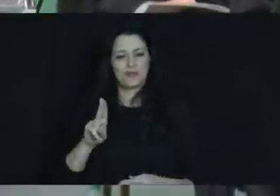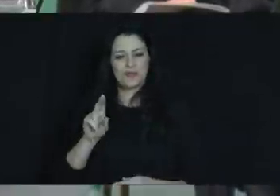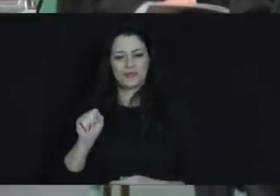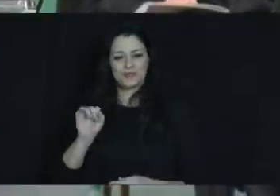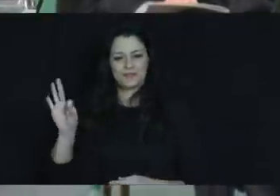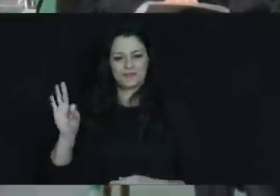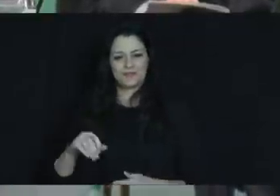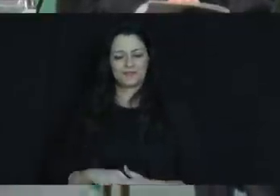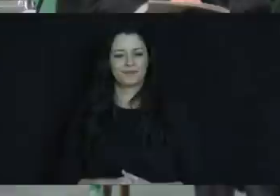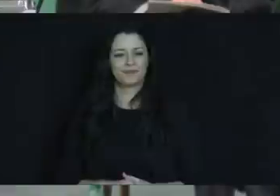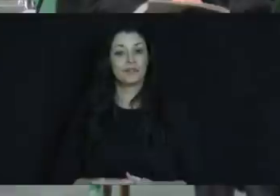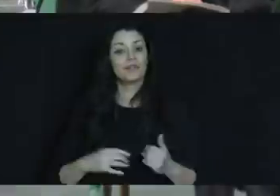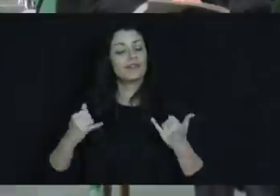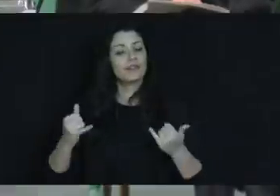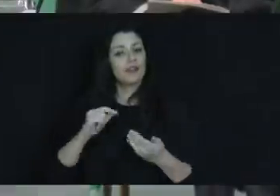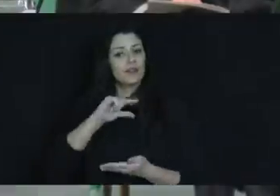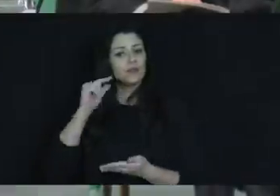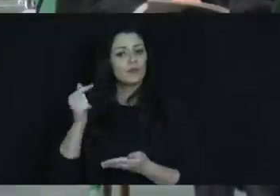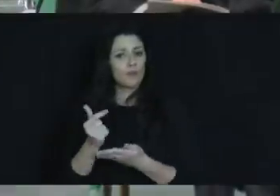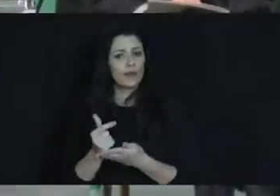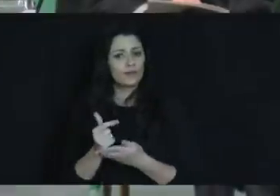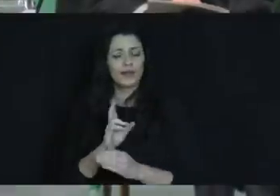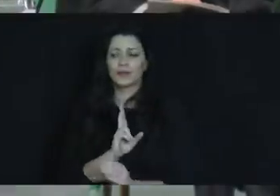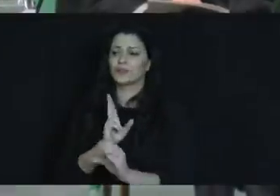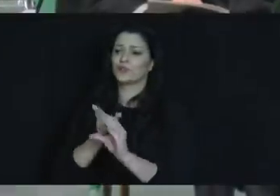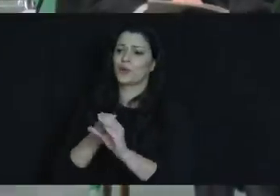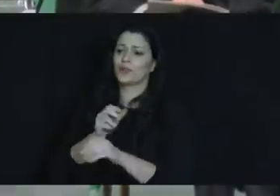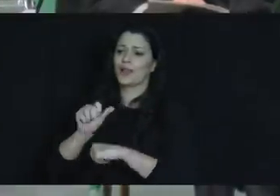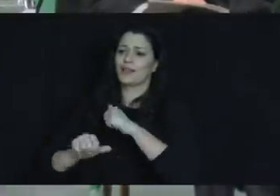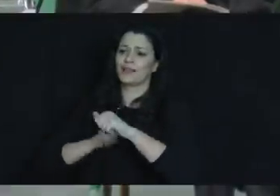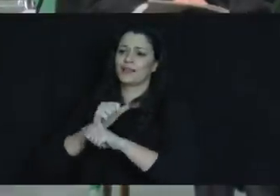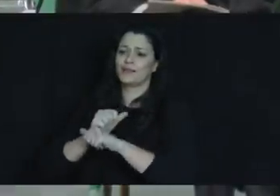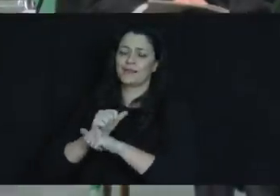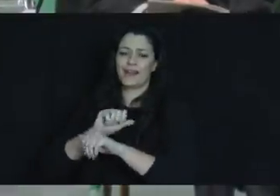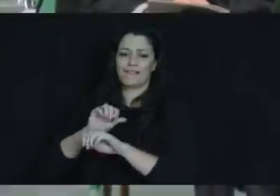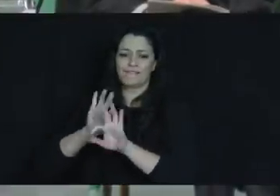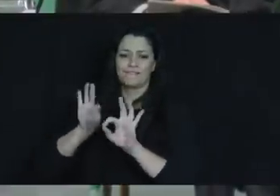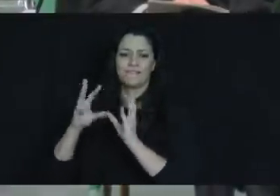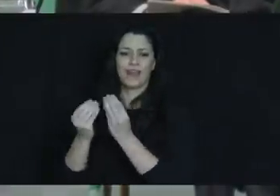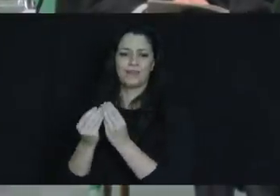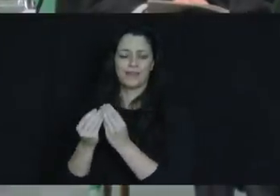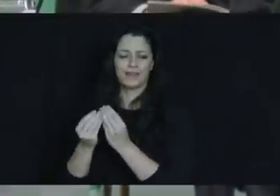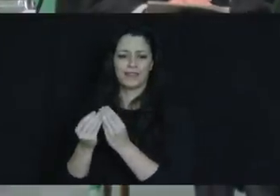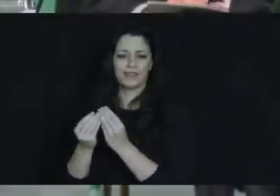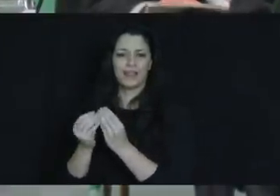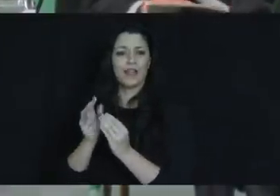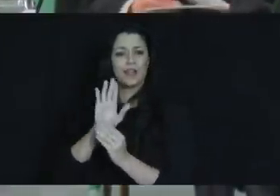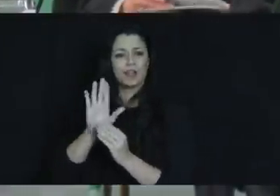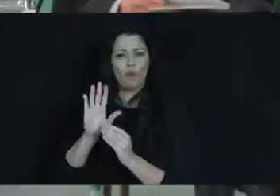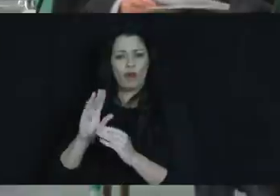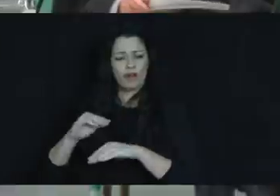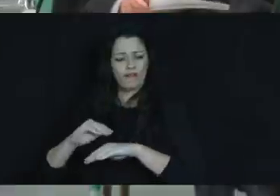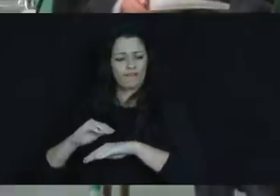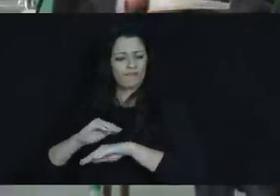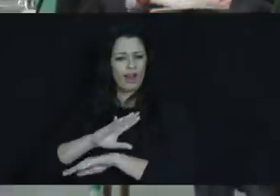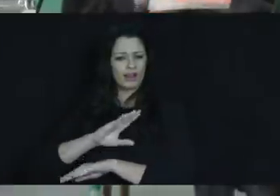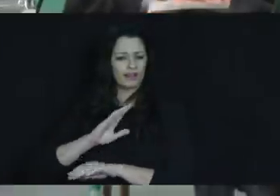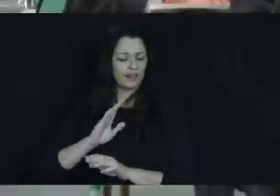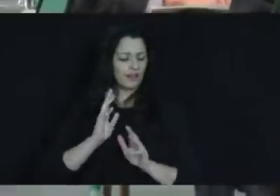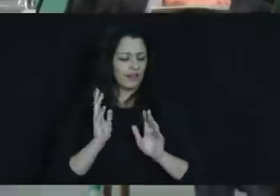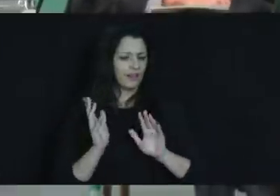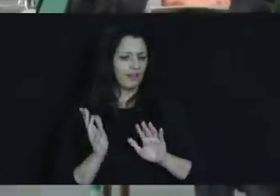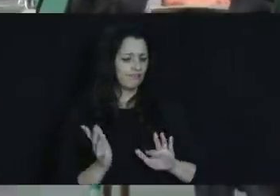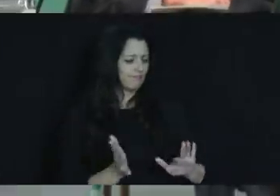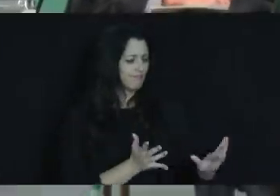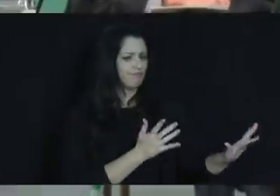here today and join the USF alumni family, you leave behind an impression on this university that will last